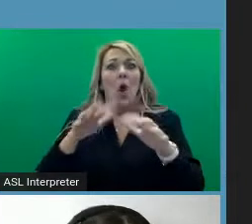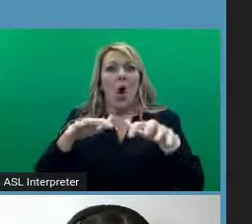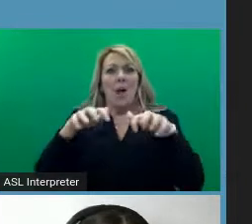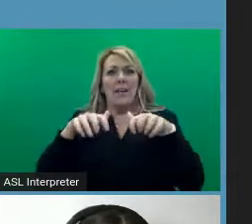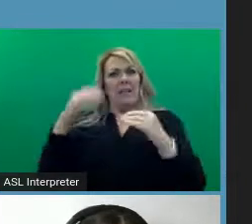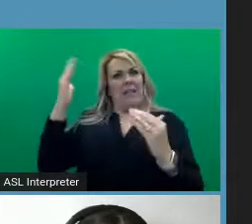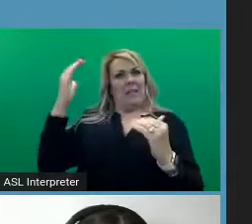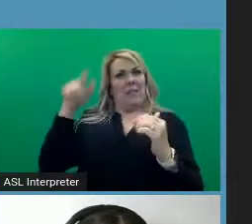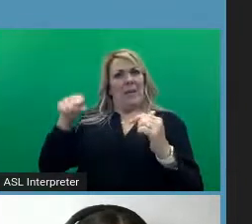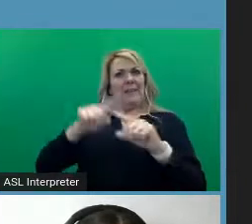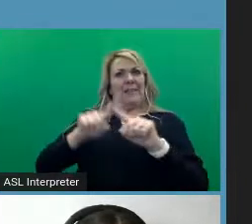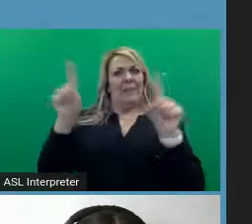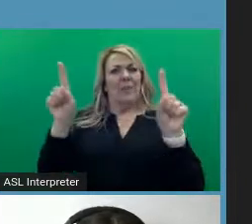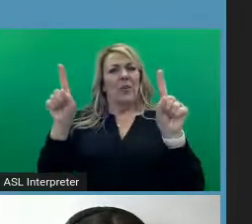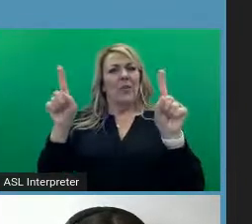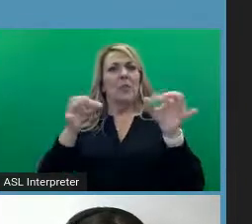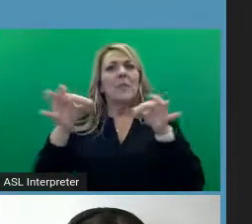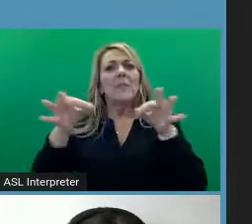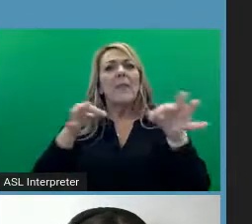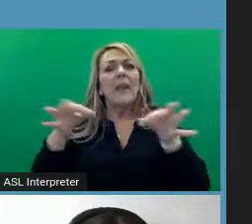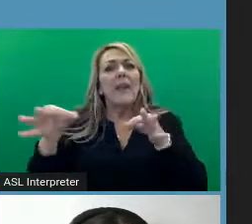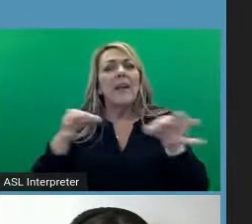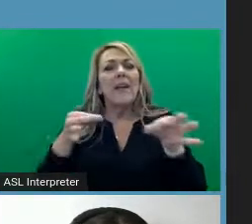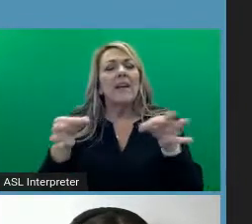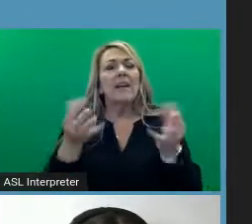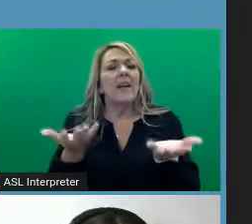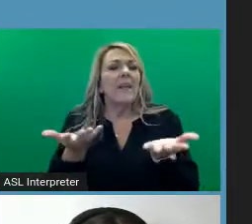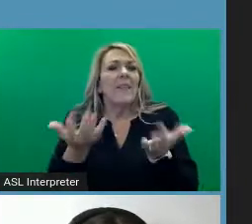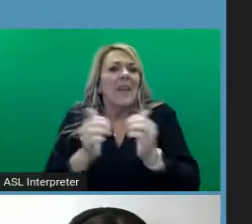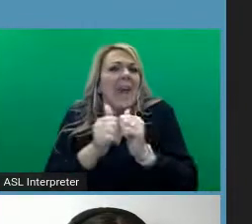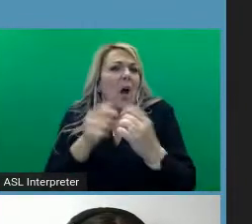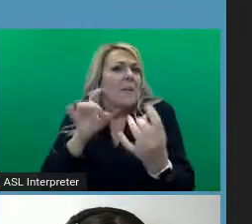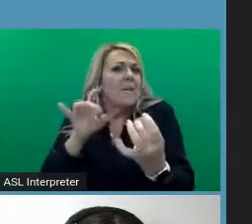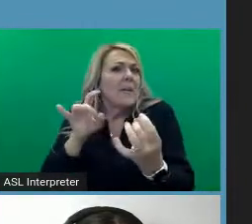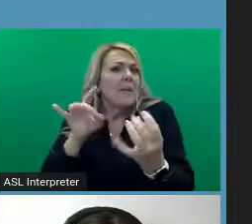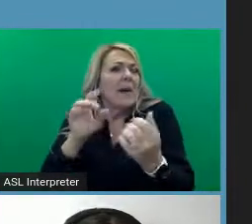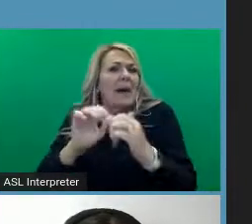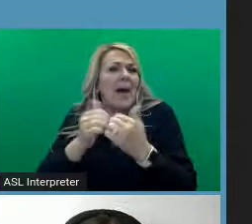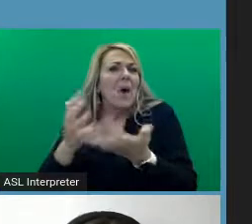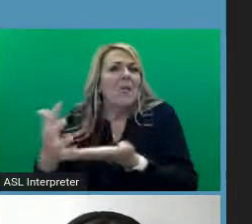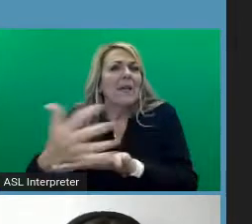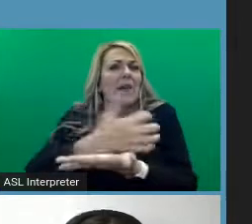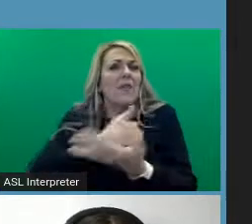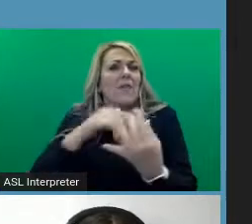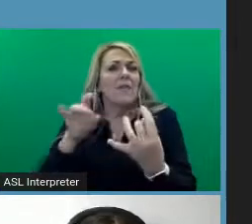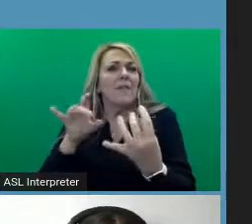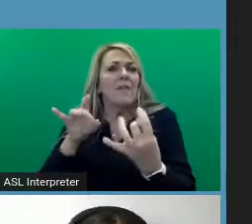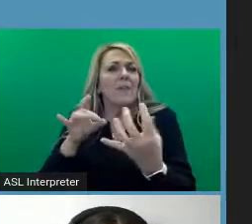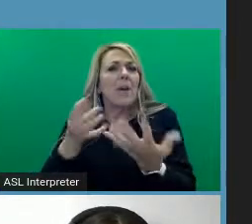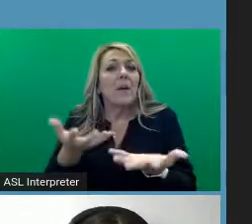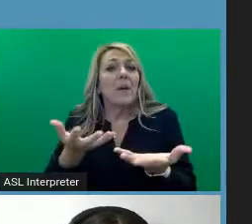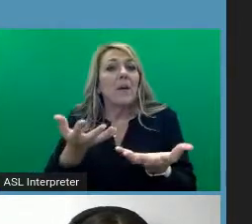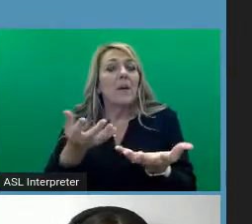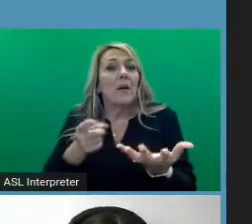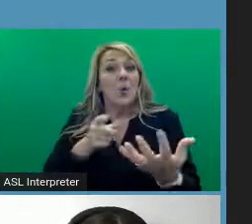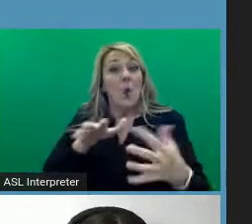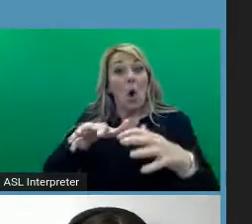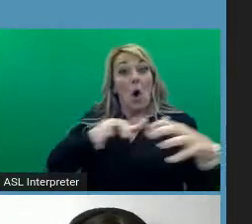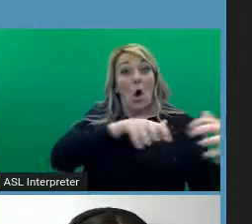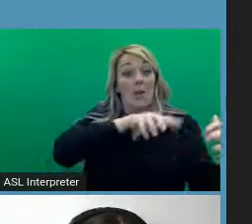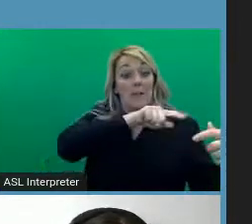to, and provide a means of gathering feedback. The audiences you want to